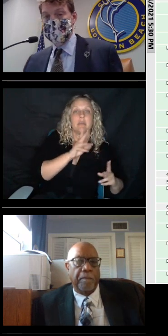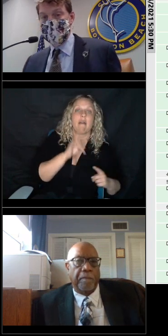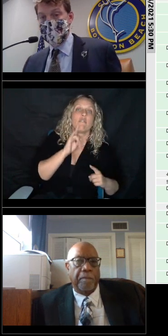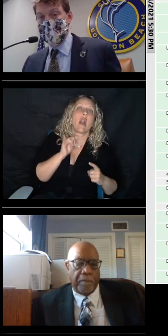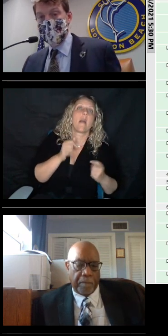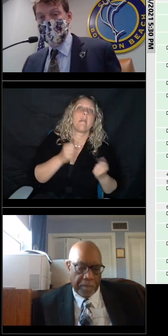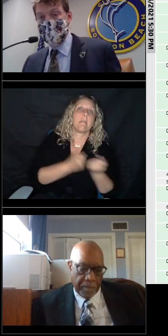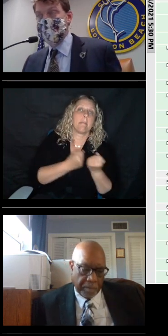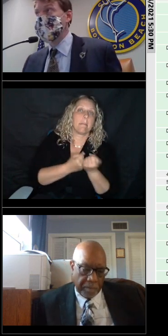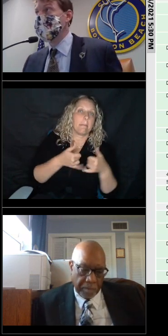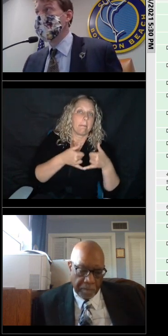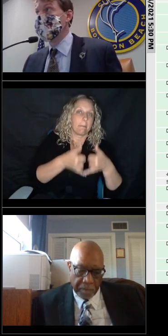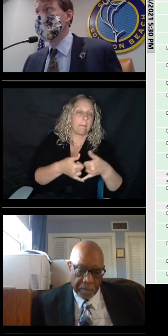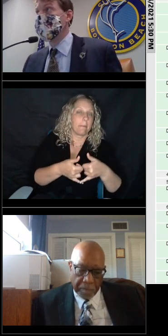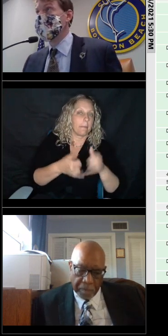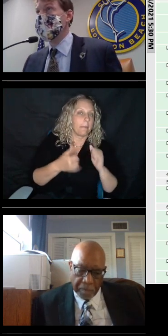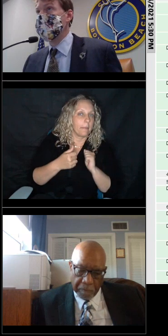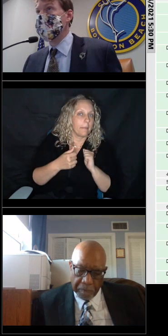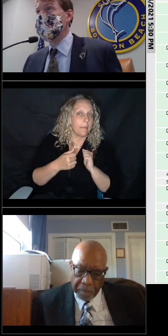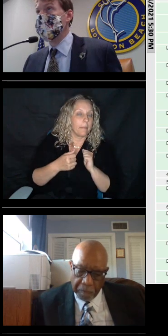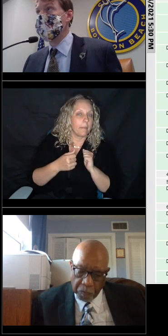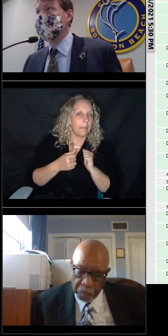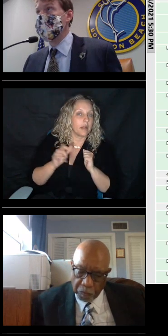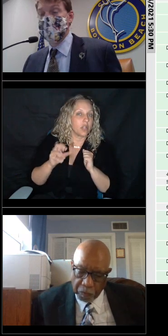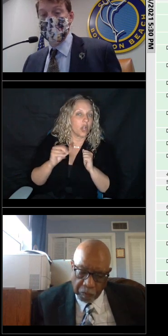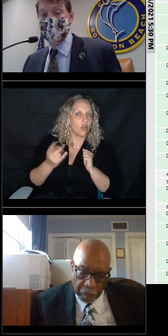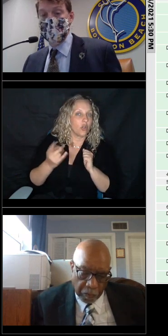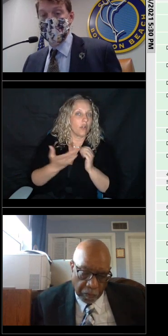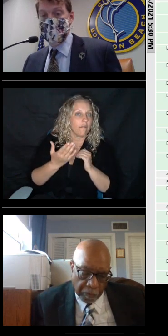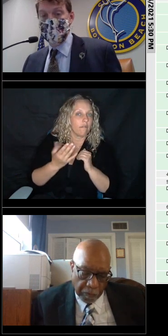And is Tanya here virtually, or?